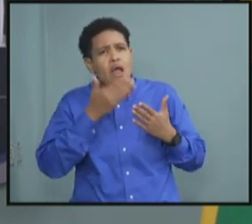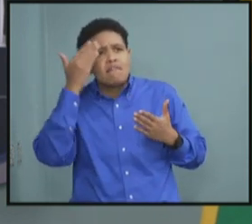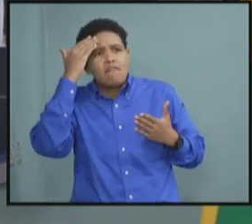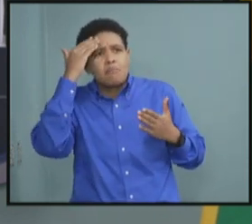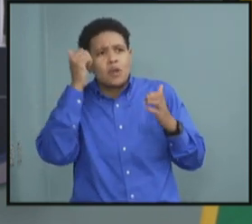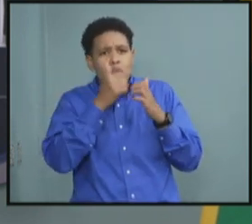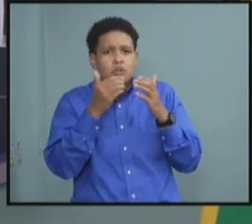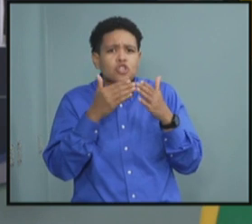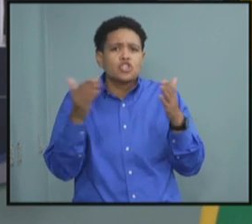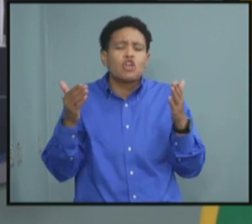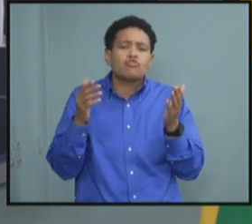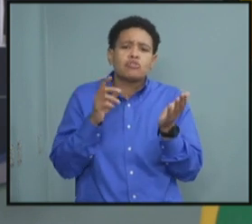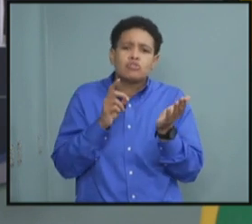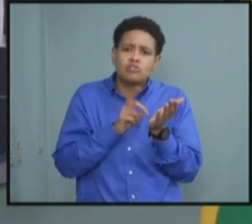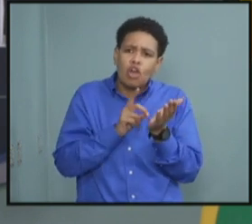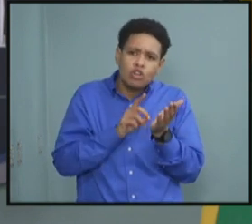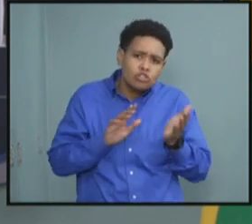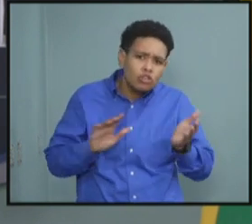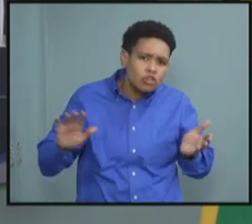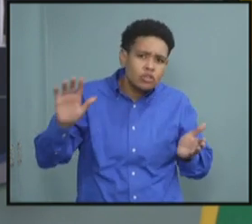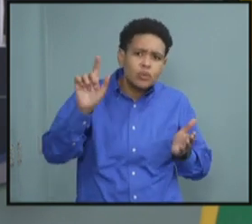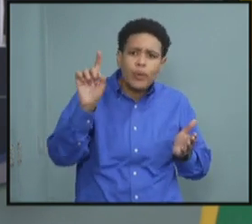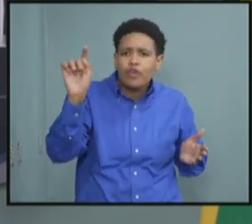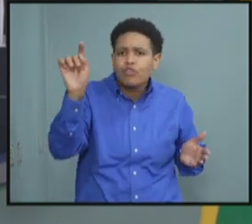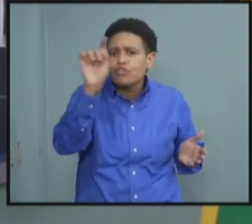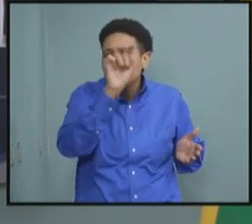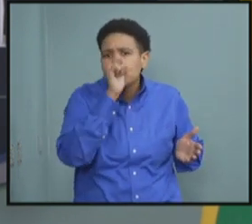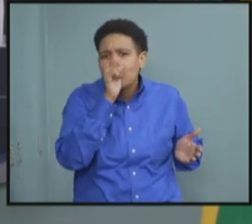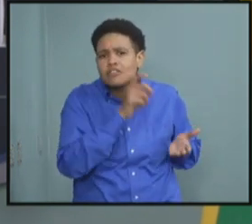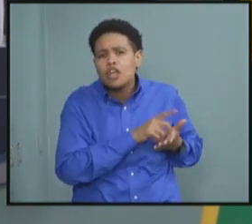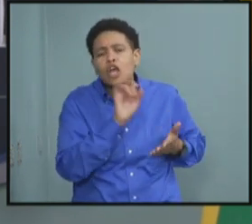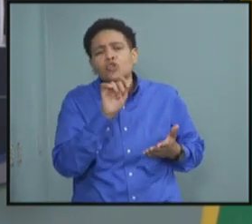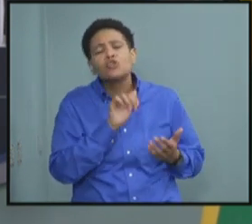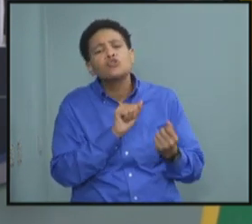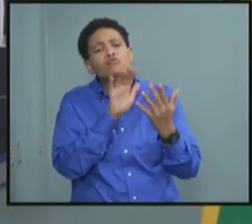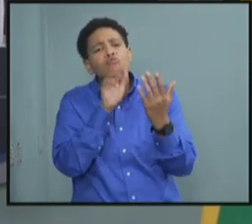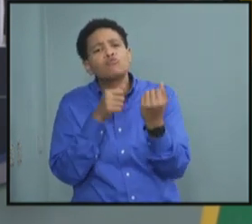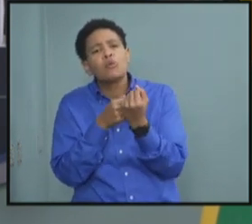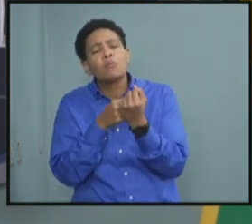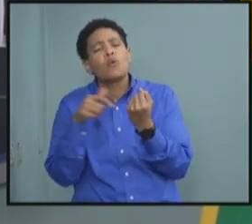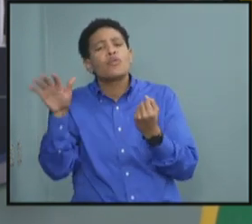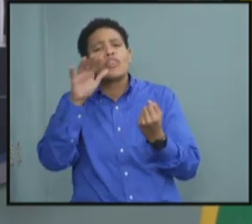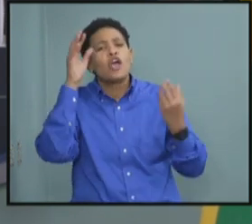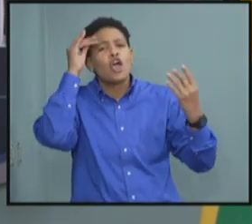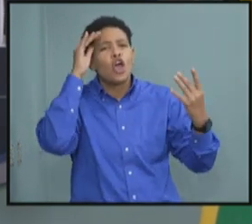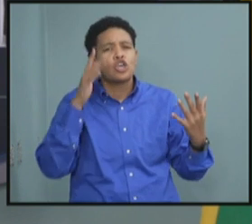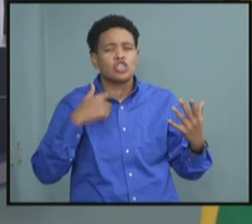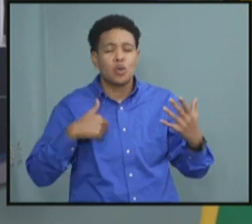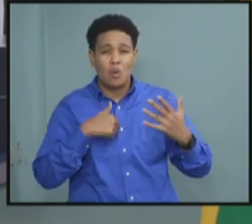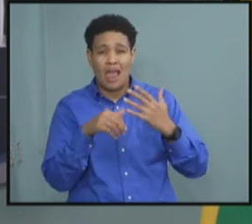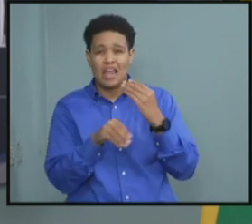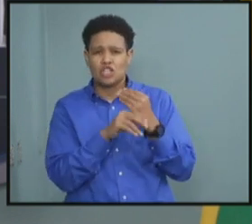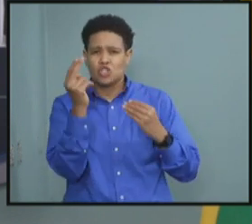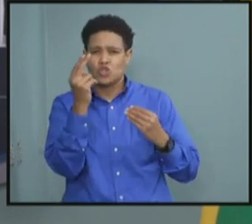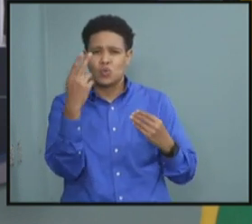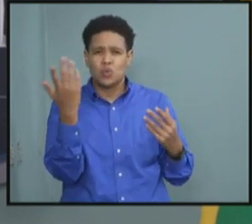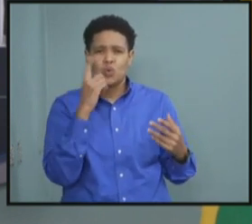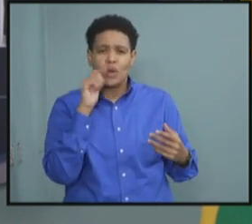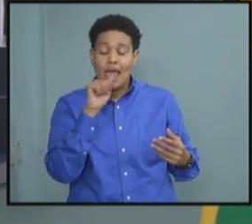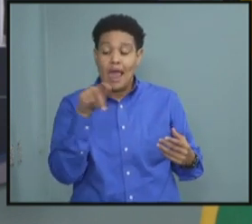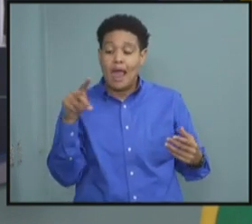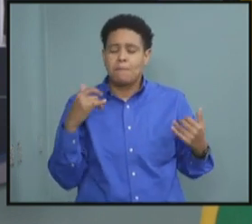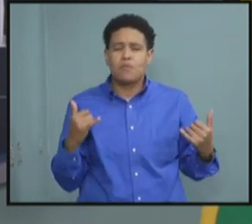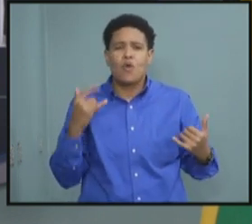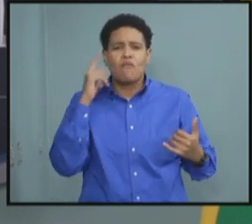the general practitioners and should be able to address their concerns. We also are using the app now